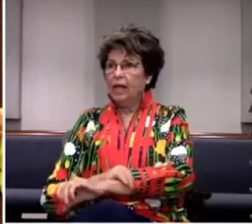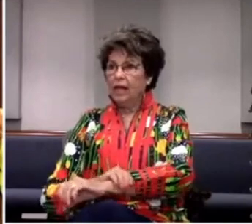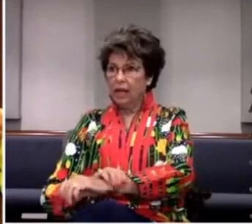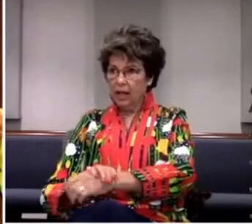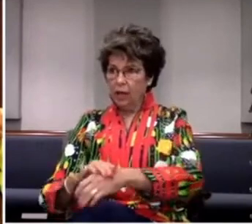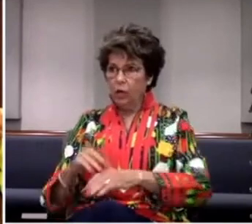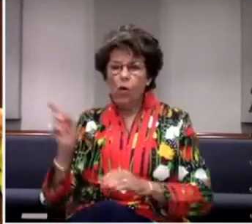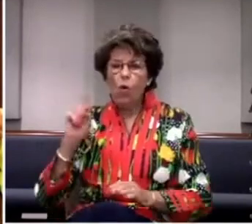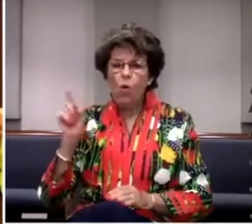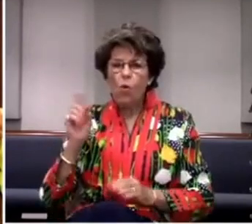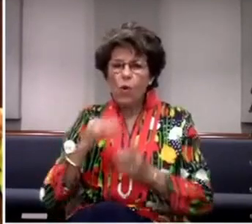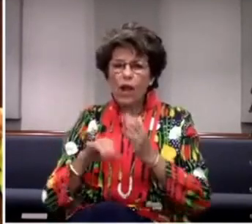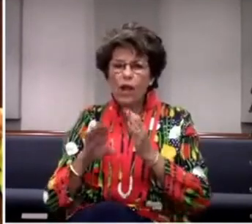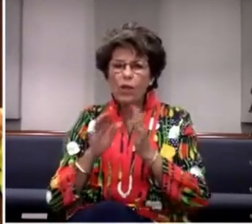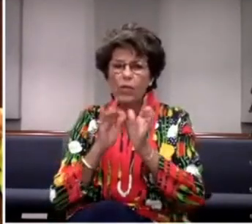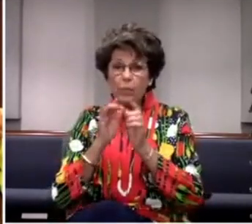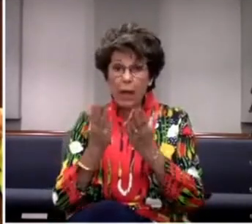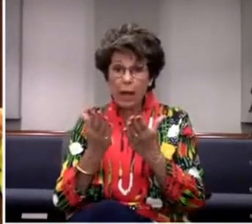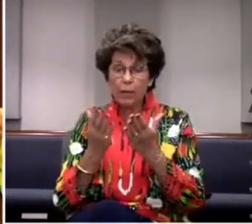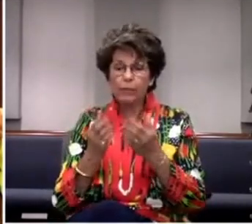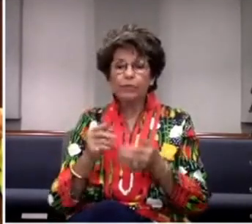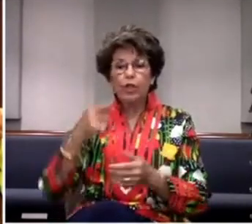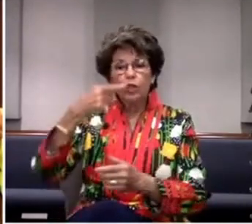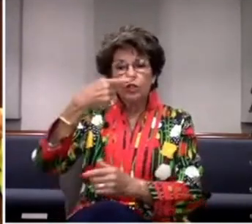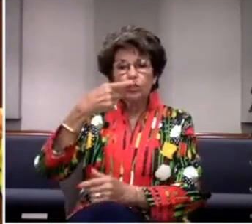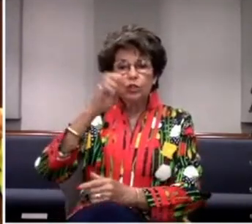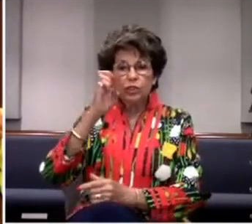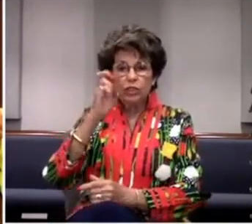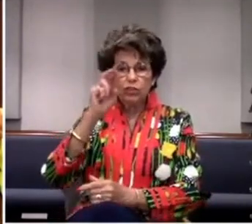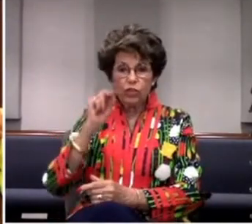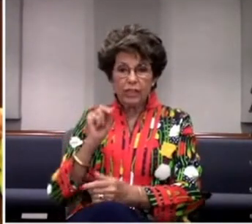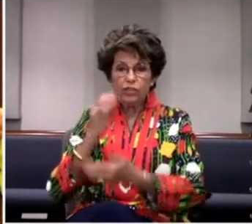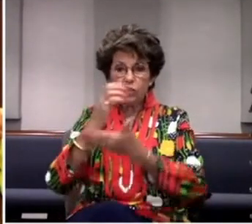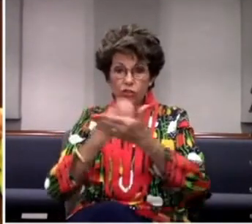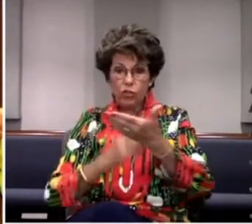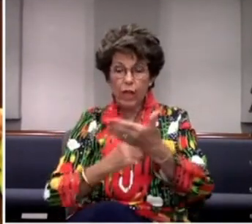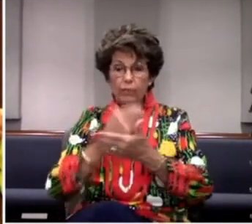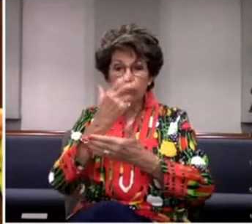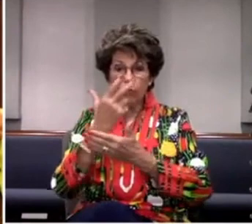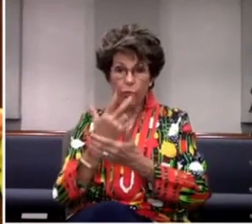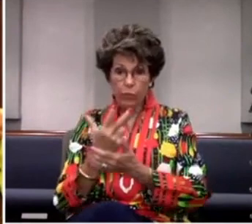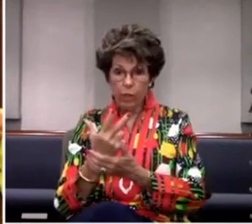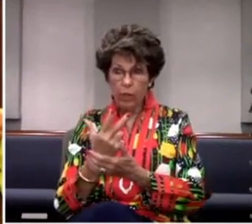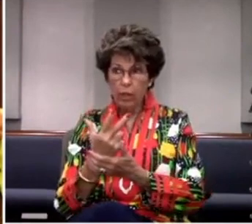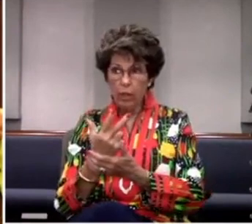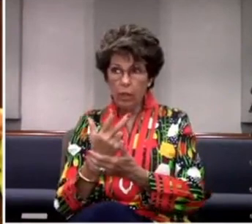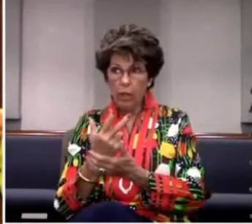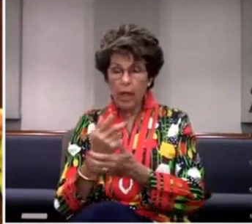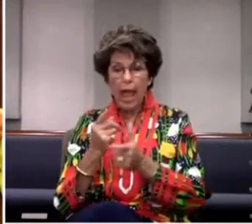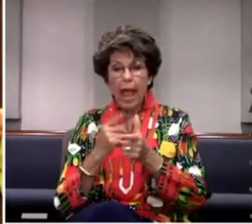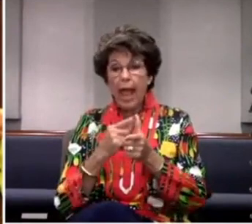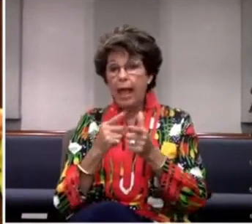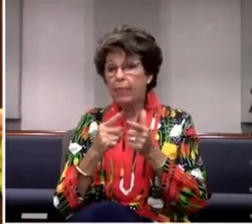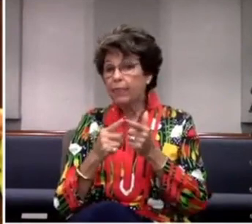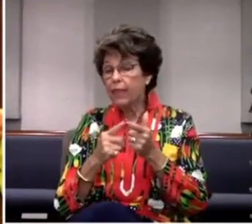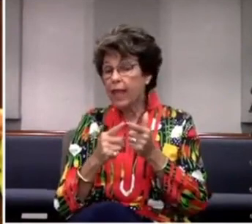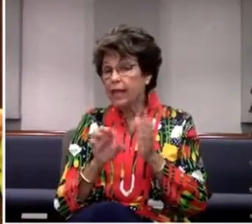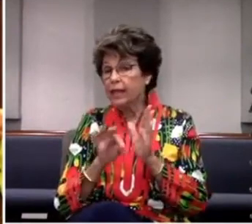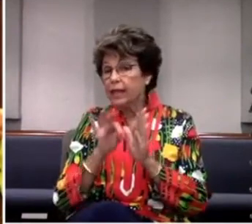you, right? You're going to need to find Genesis 3. And then I would love for you to